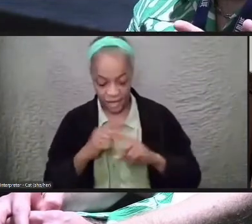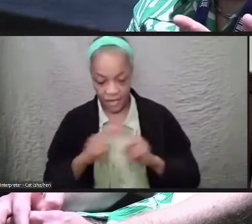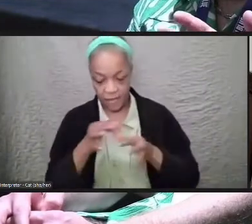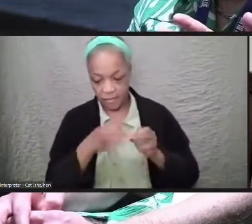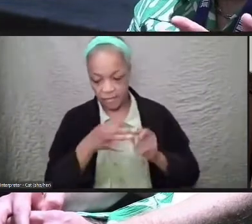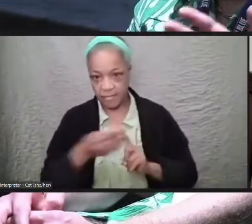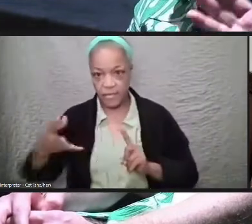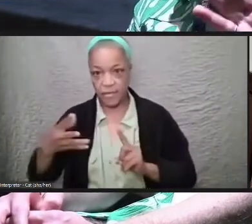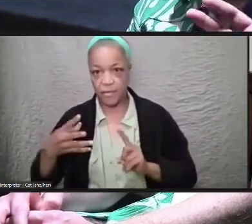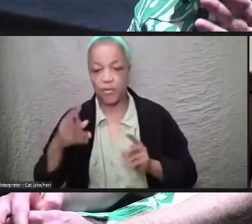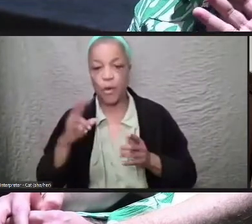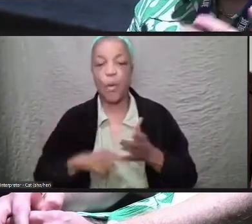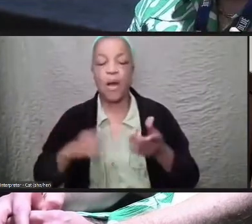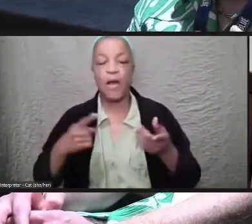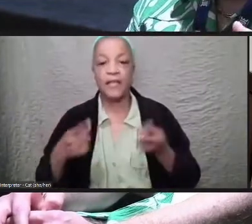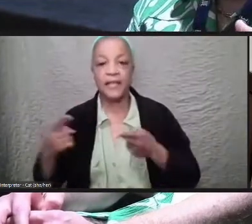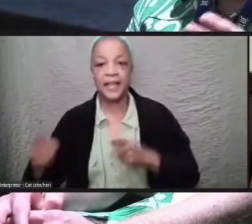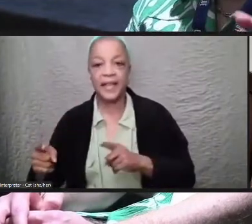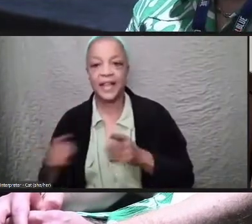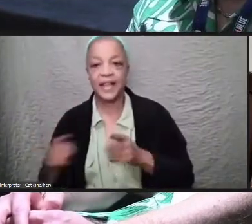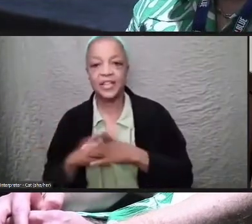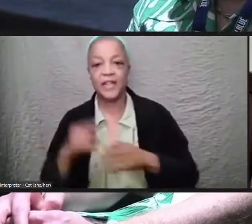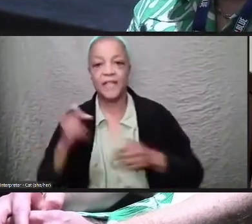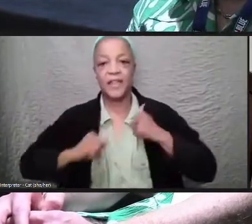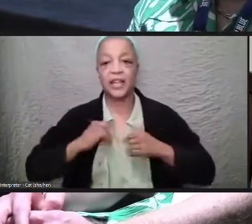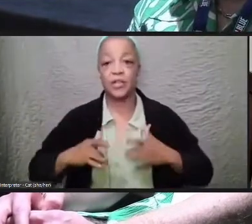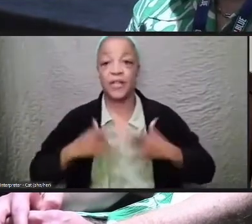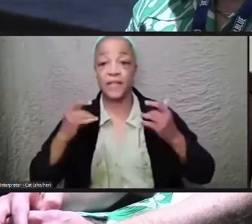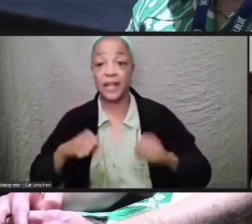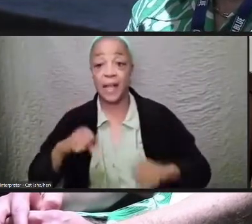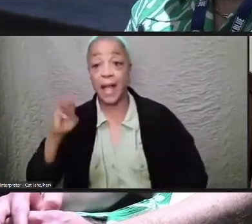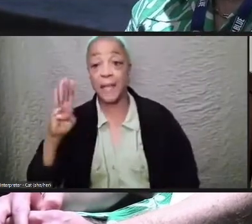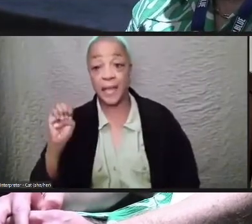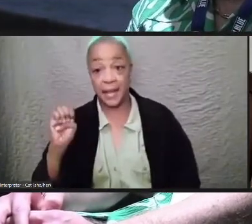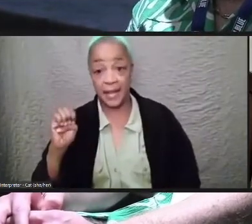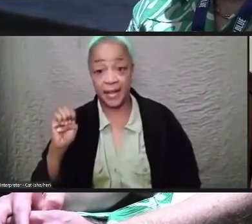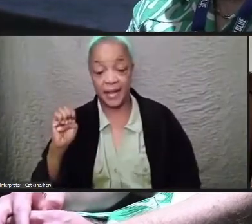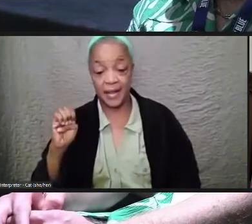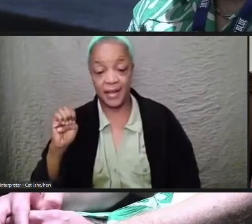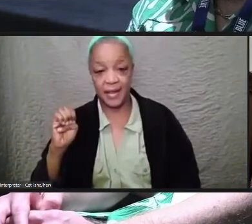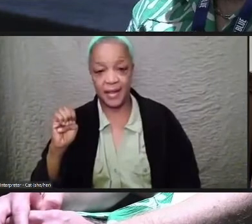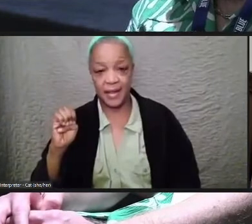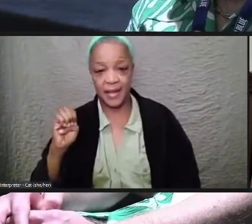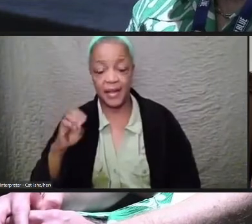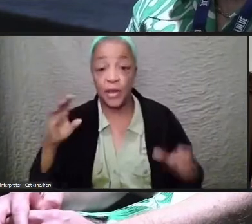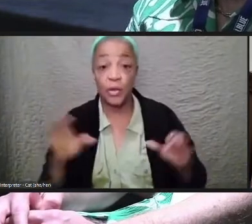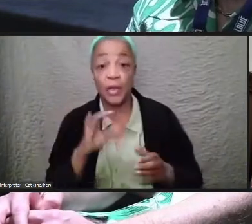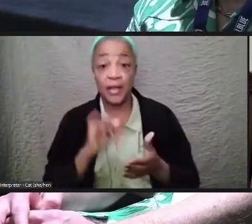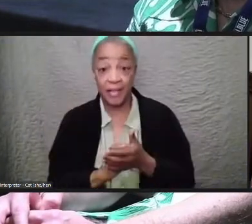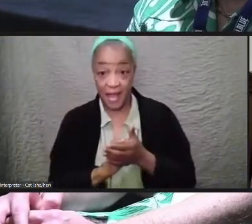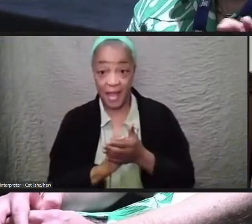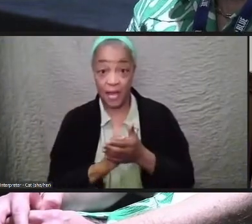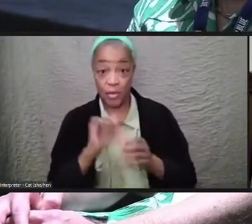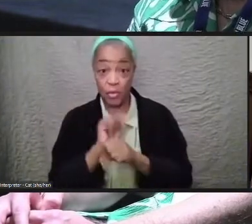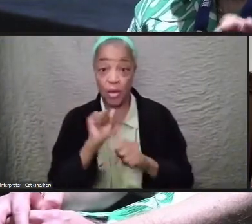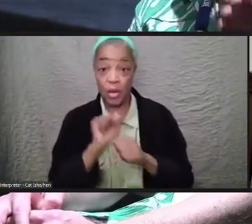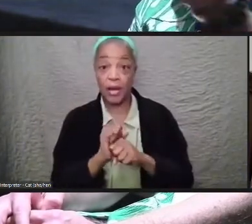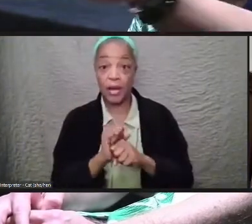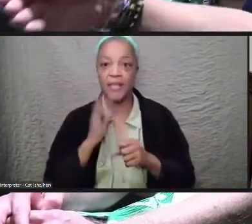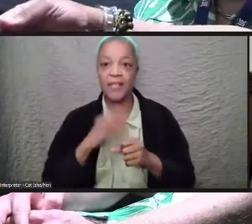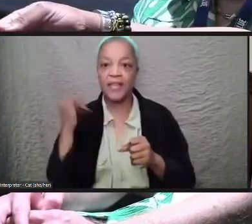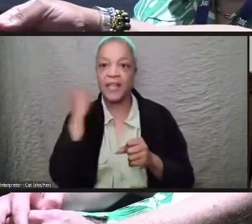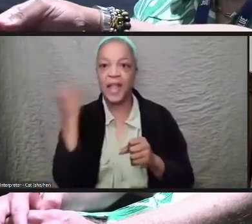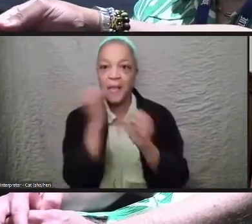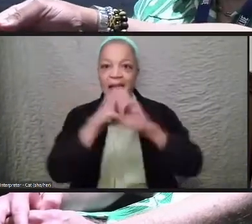the occasion of a theatrical event can be. And I think in doing that, we were able to expand the imaginations